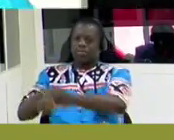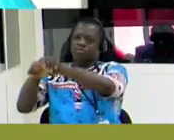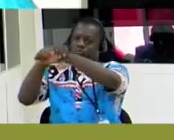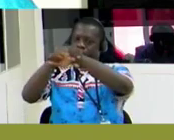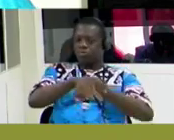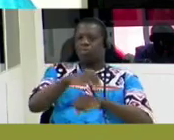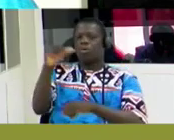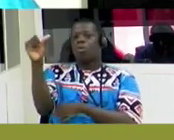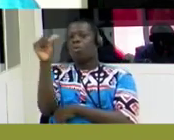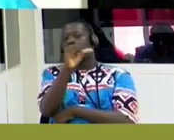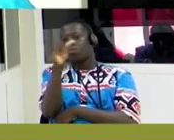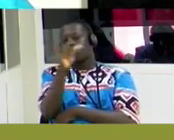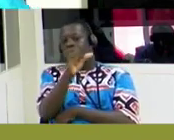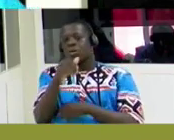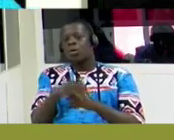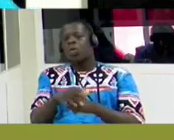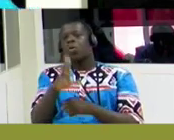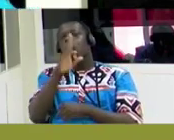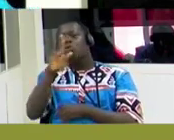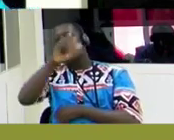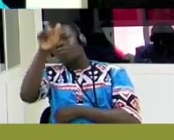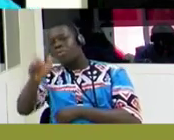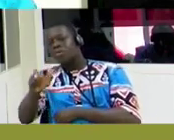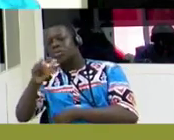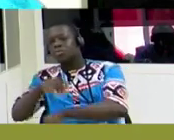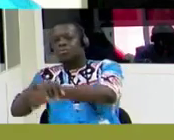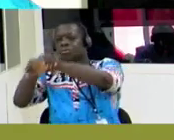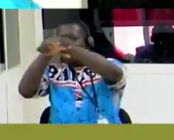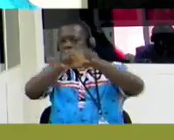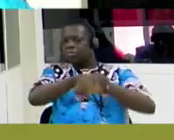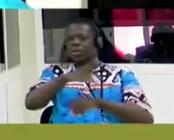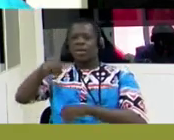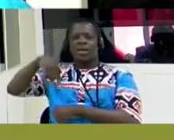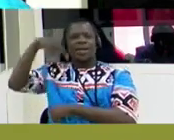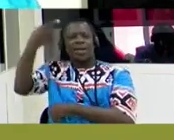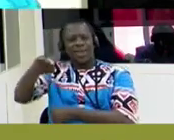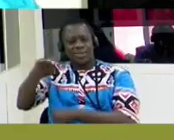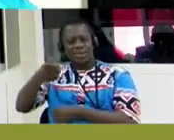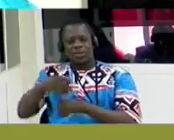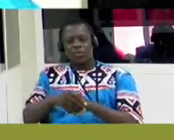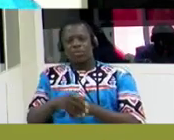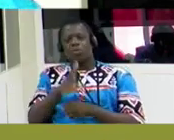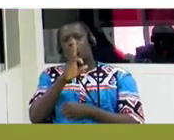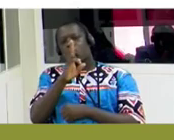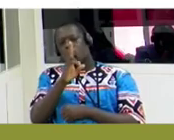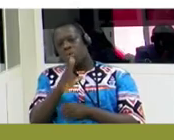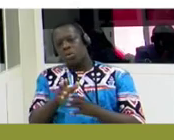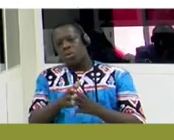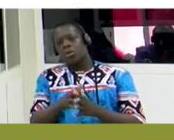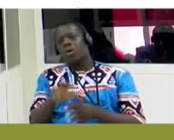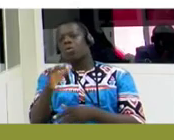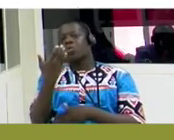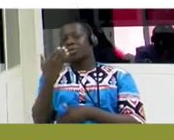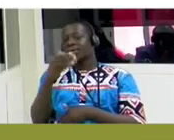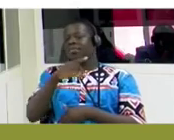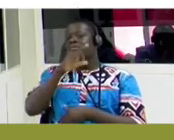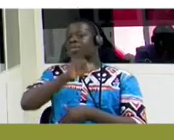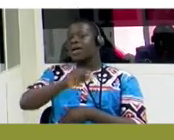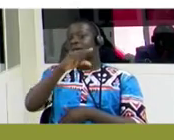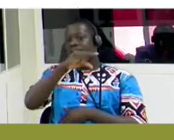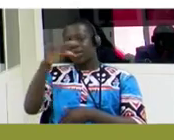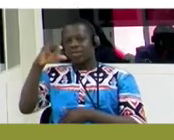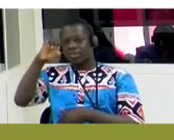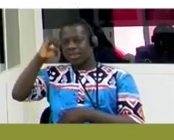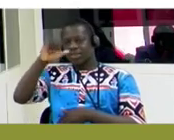Who was the person brought in next? The person? Brought in next? That's Sadibu,